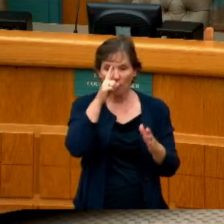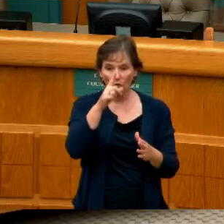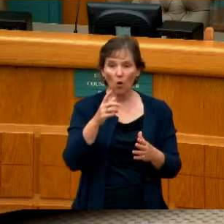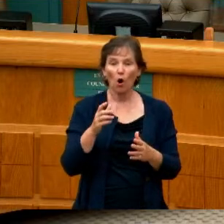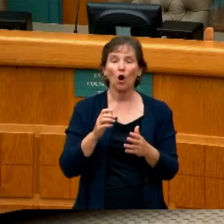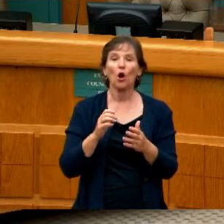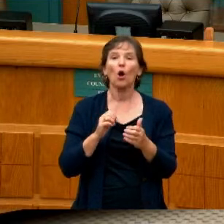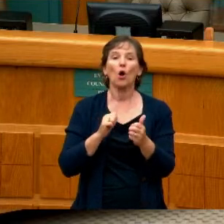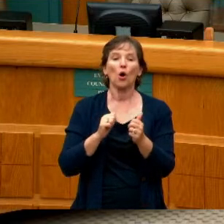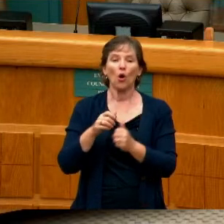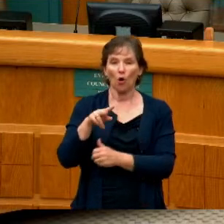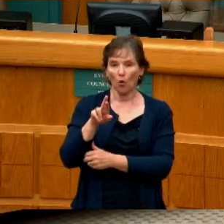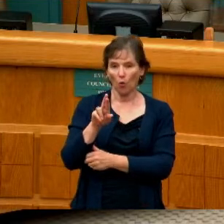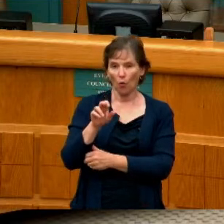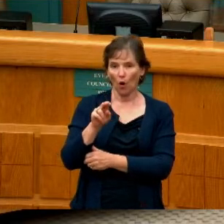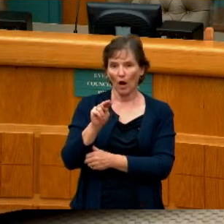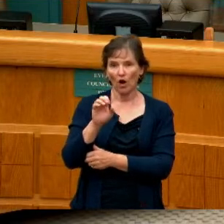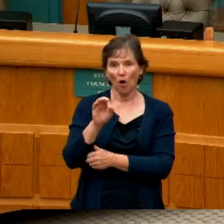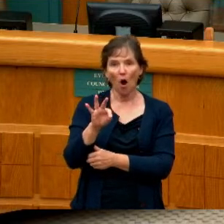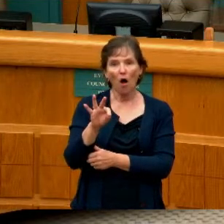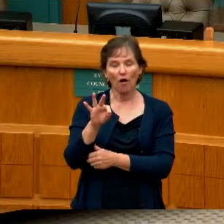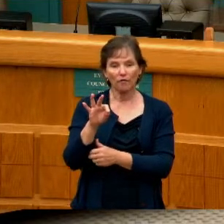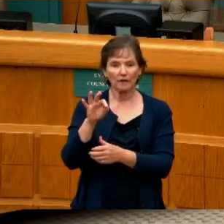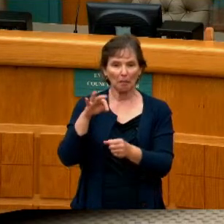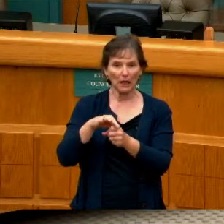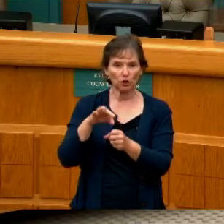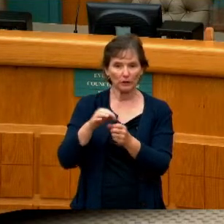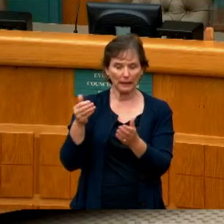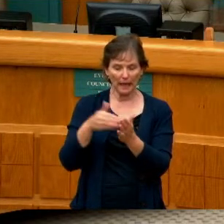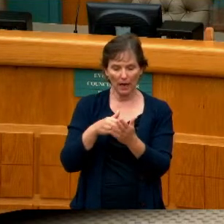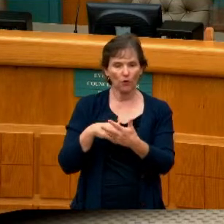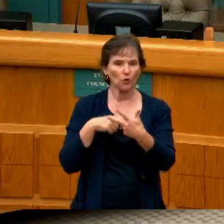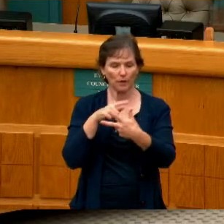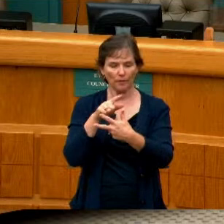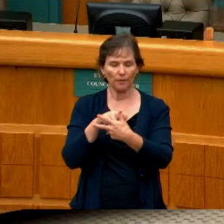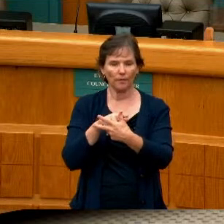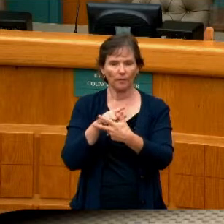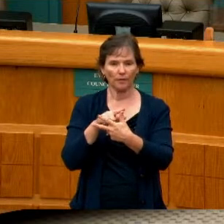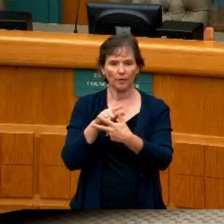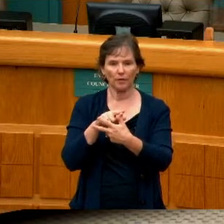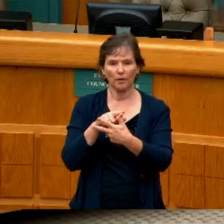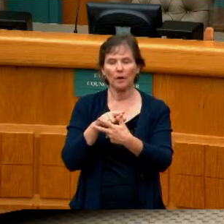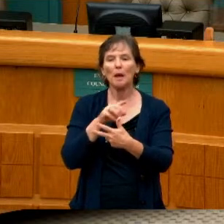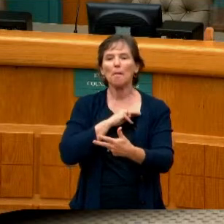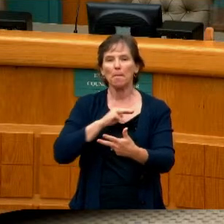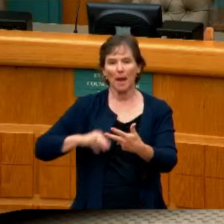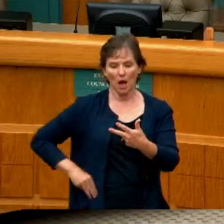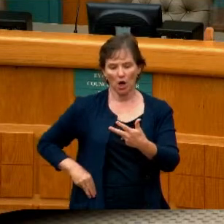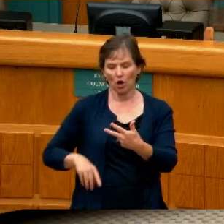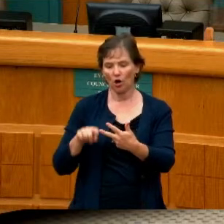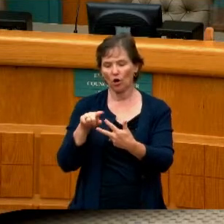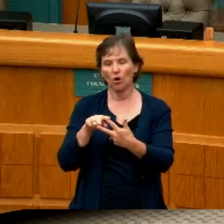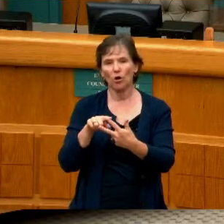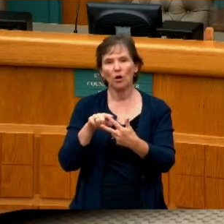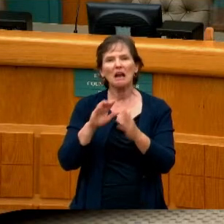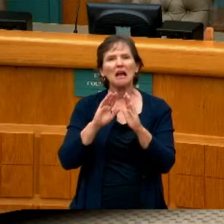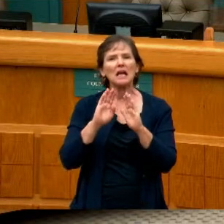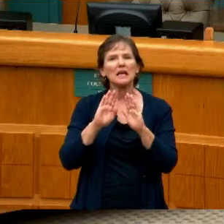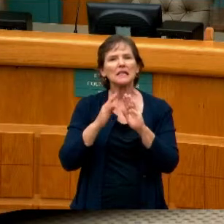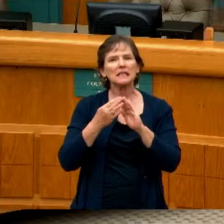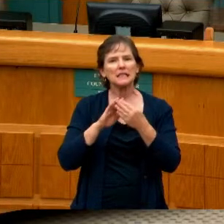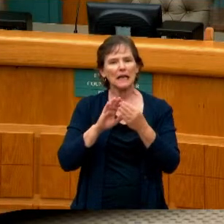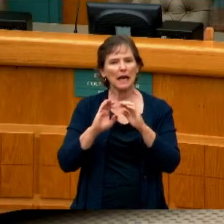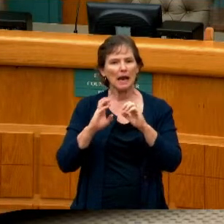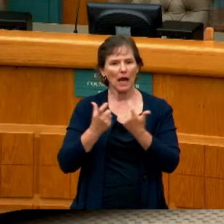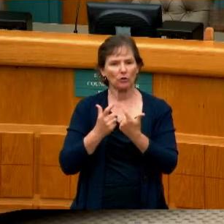working tirelessly to get ready for a runoff election. That runoff election is for 3 important positions: the Corpus Christi City Government, the Mayor,